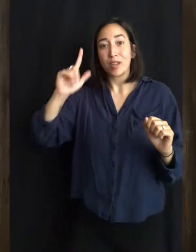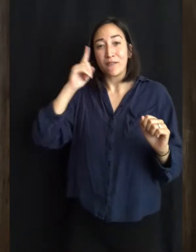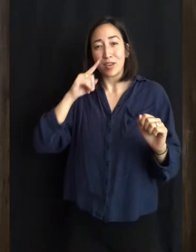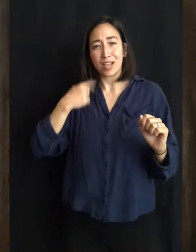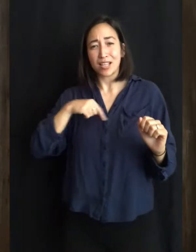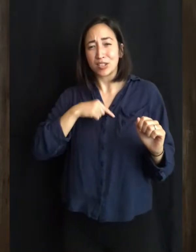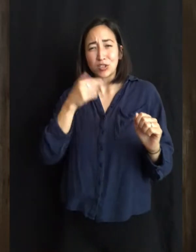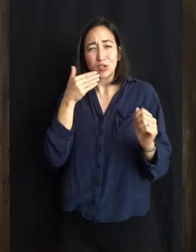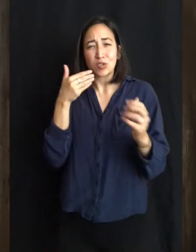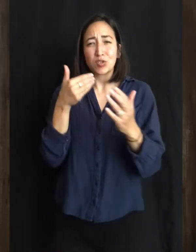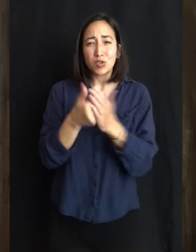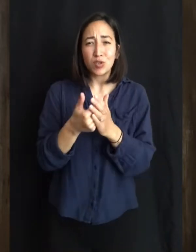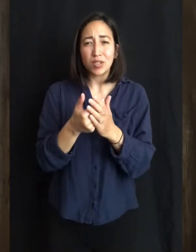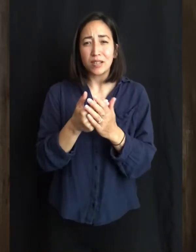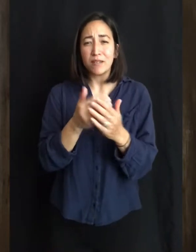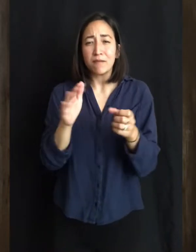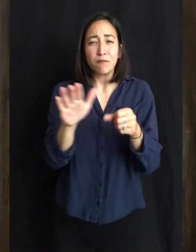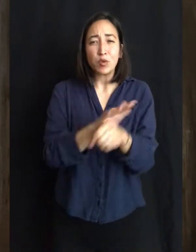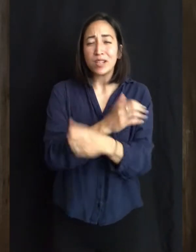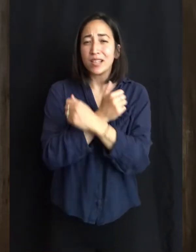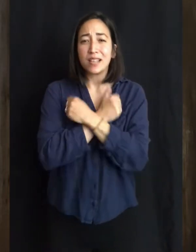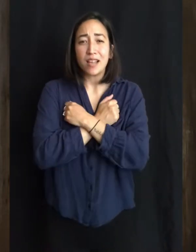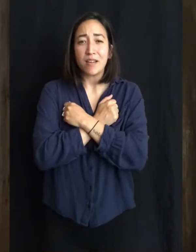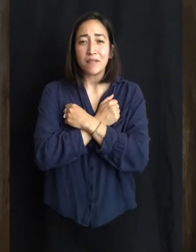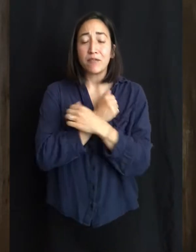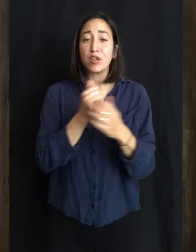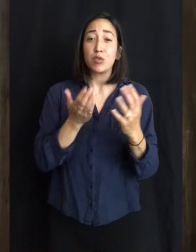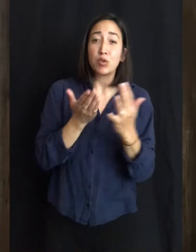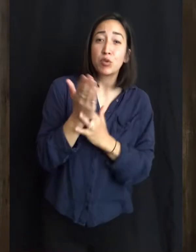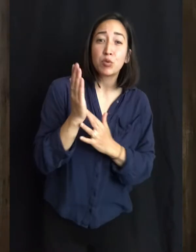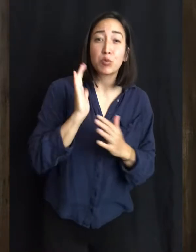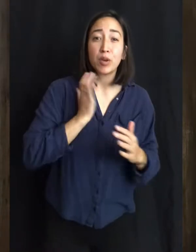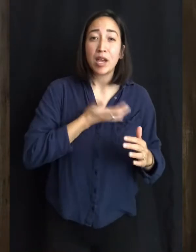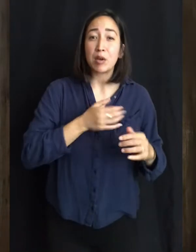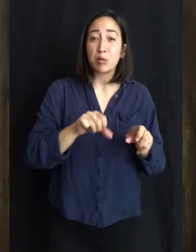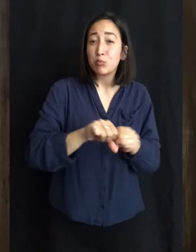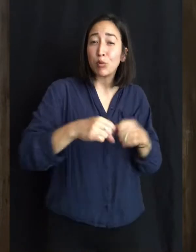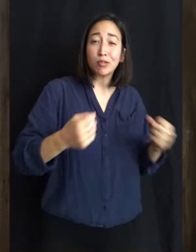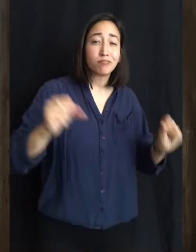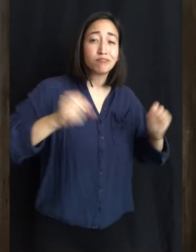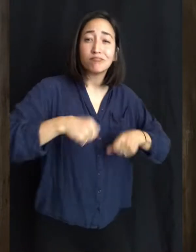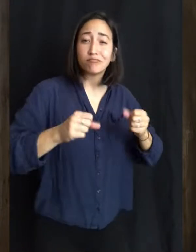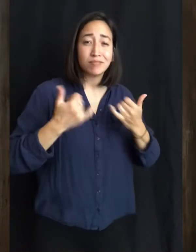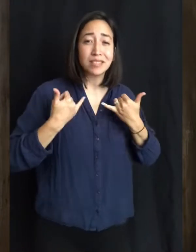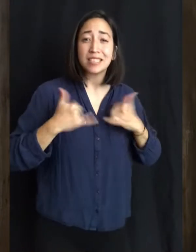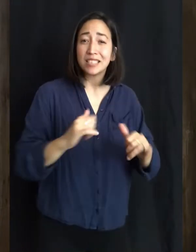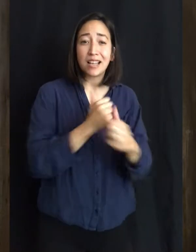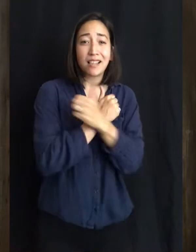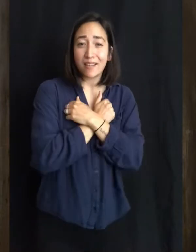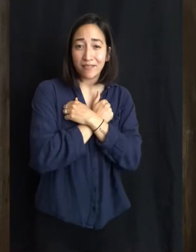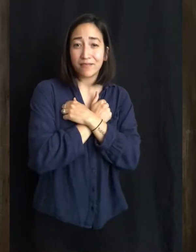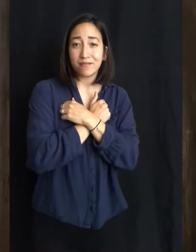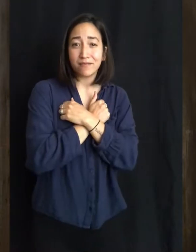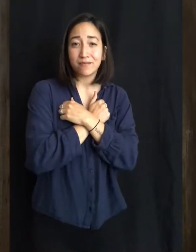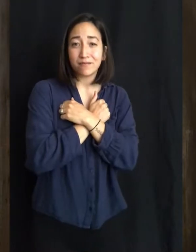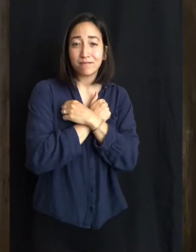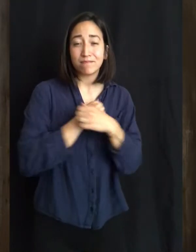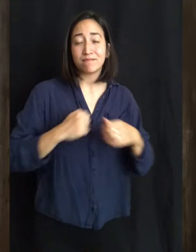good, that his will for us was out of love, even in our brokenness and even in us becoming enemies of